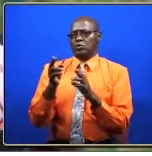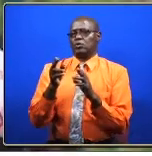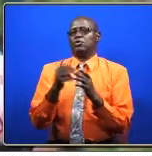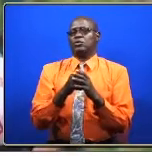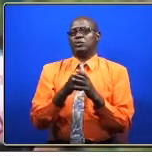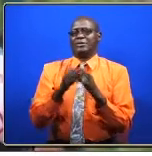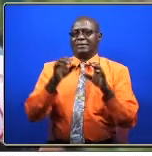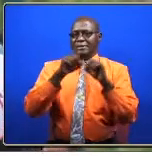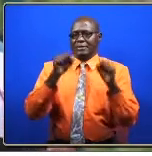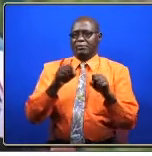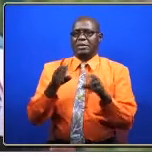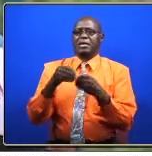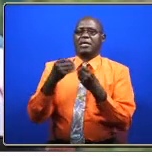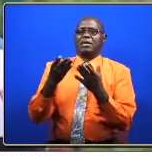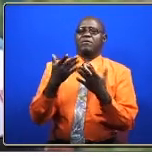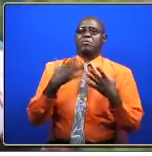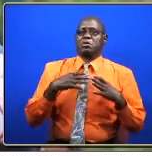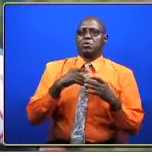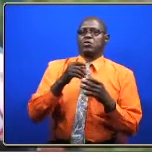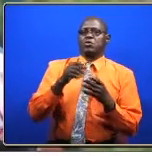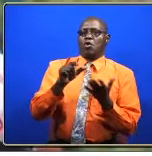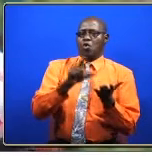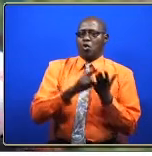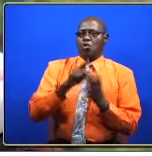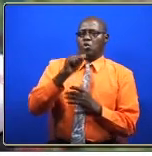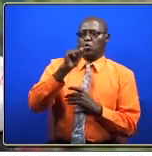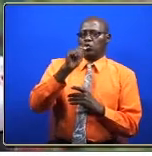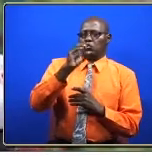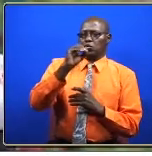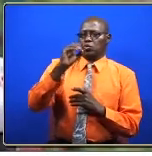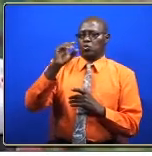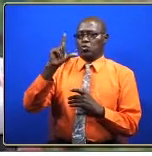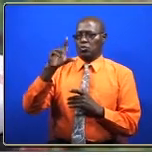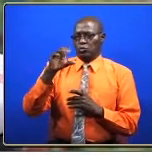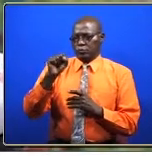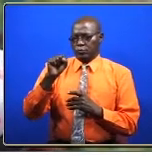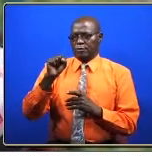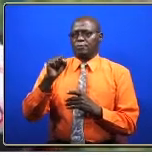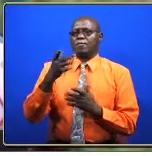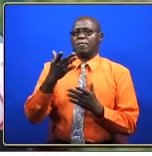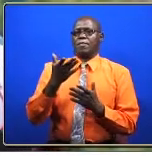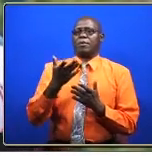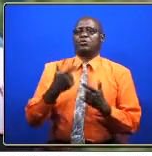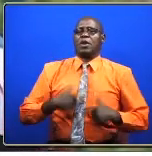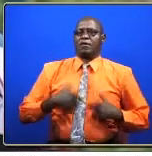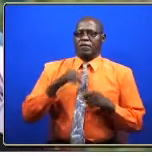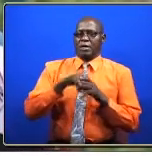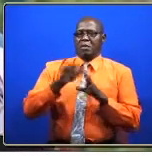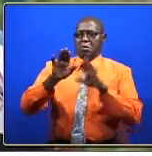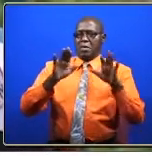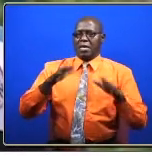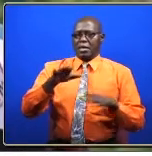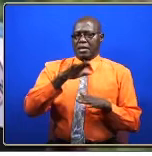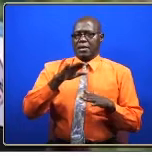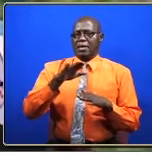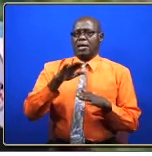providing people with the tools, the low-cost tools, which are seed balls, for being able to re-green the areas where they live. So our focus is on